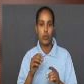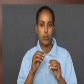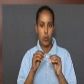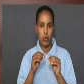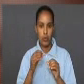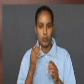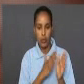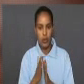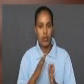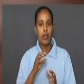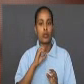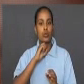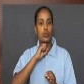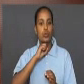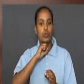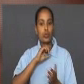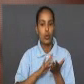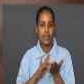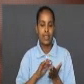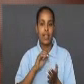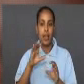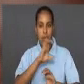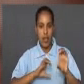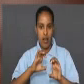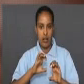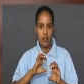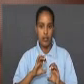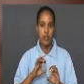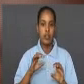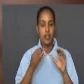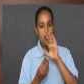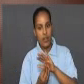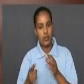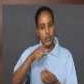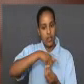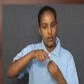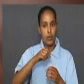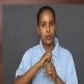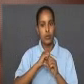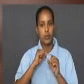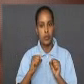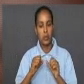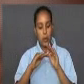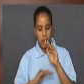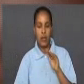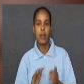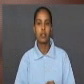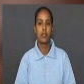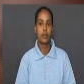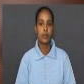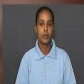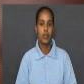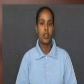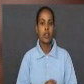produce toxic chemicals, then the effect on the environment would be minimal.